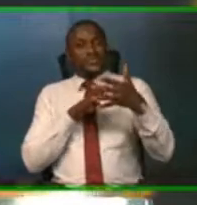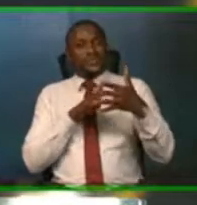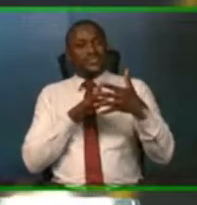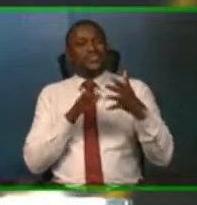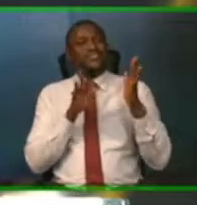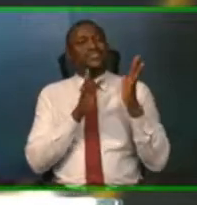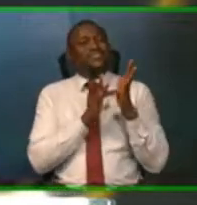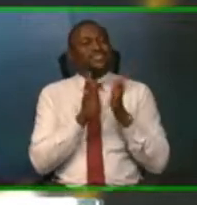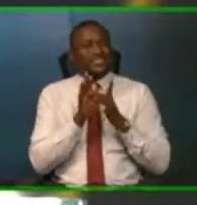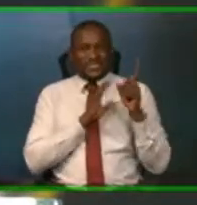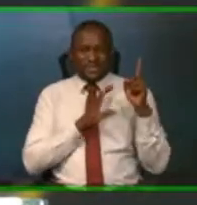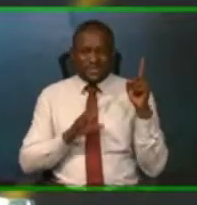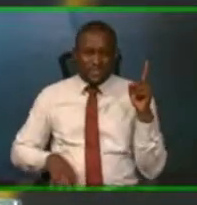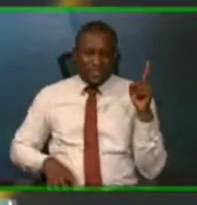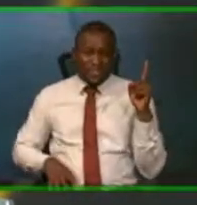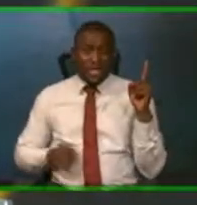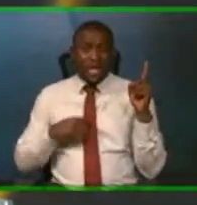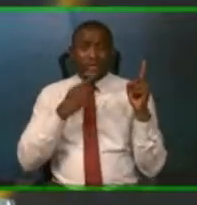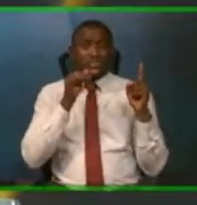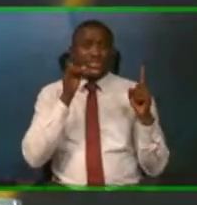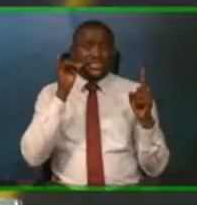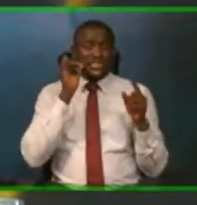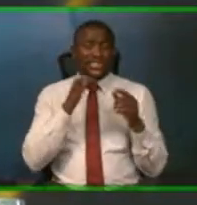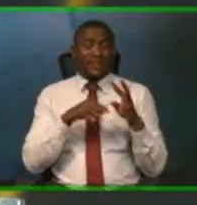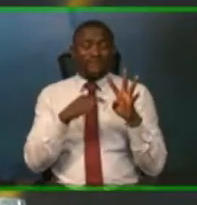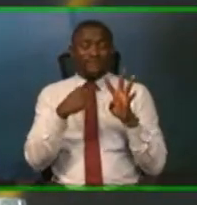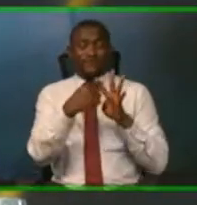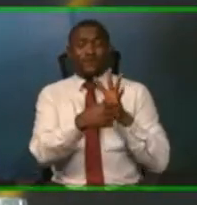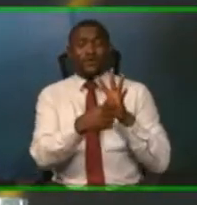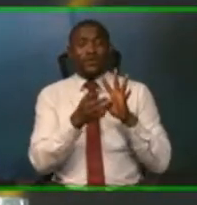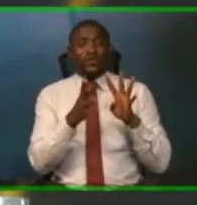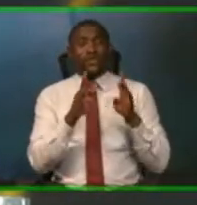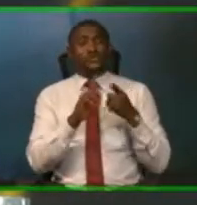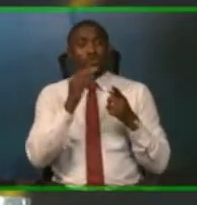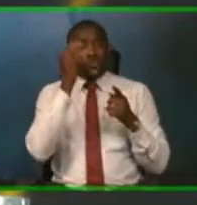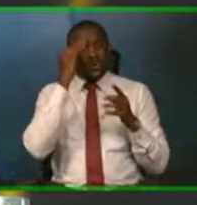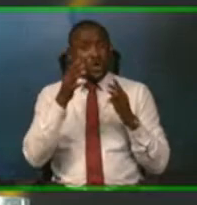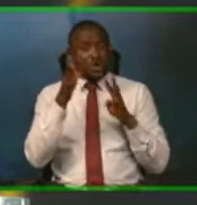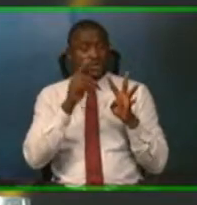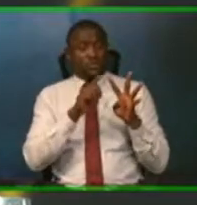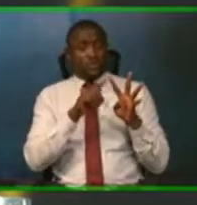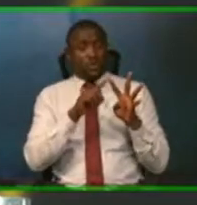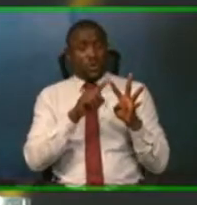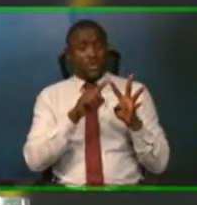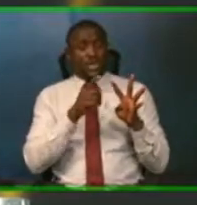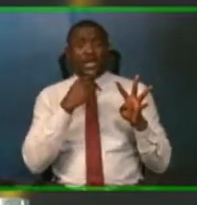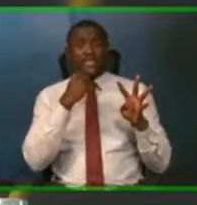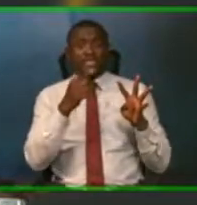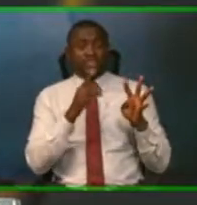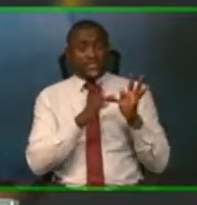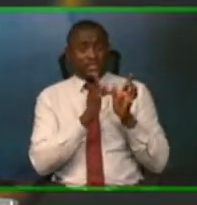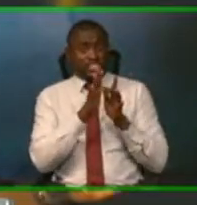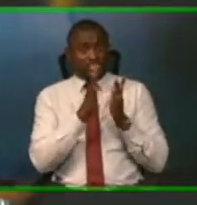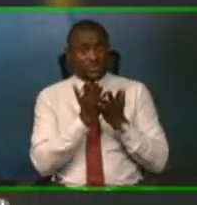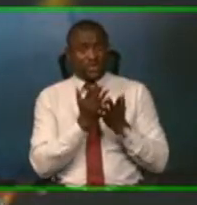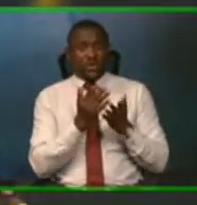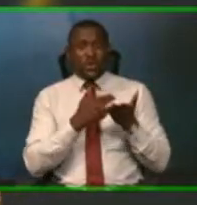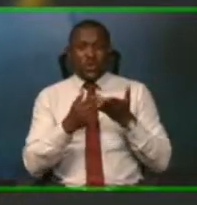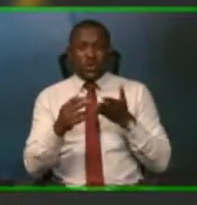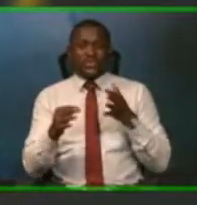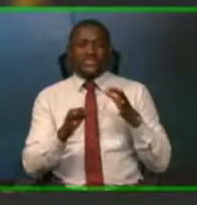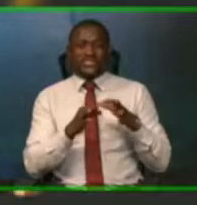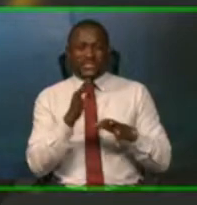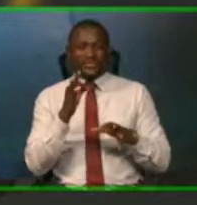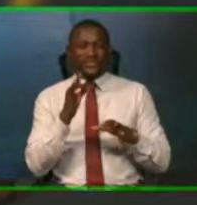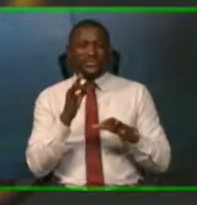us yesterday that there are four biblical channels for knowing God. Let me recap. Number one, I said scripture. The Holy Scripture